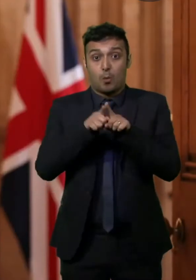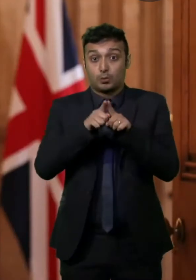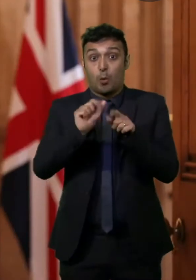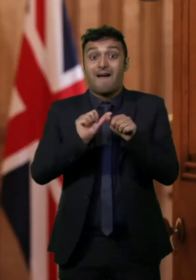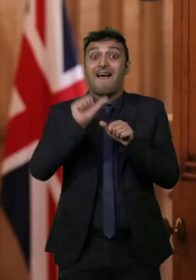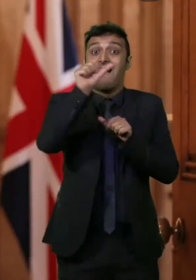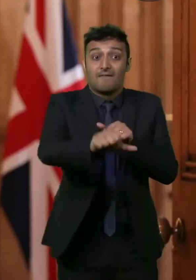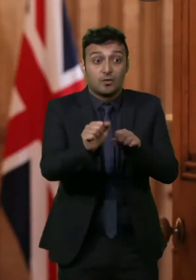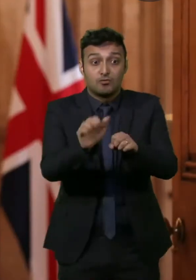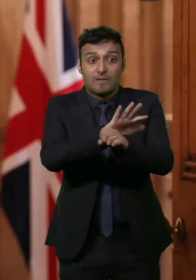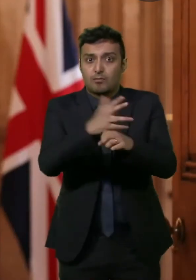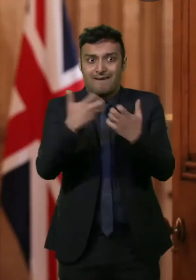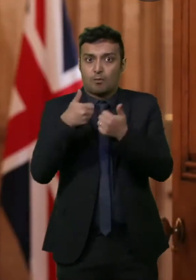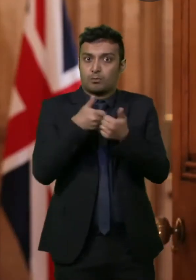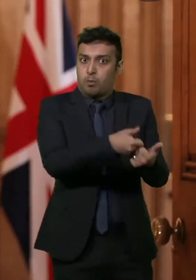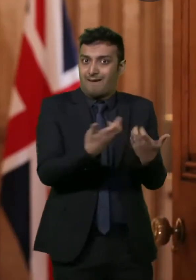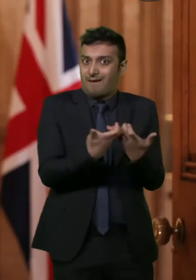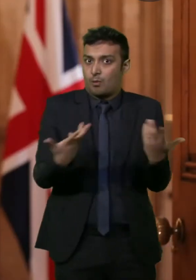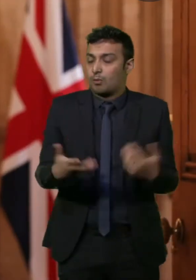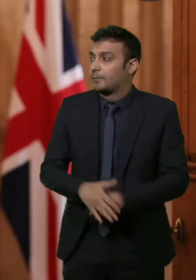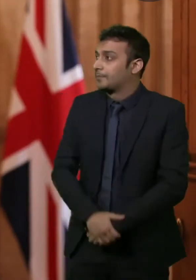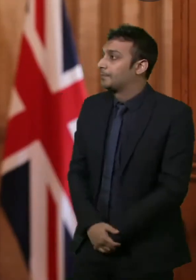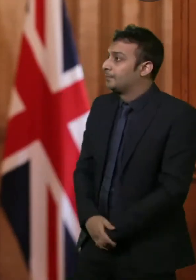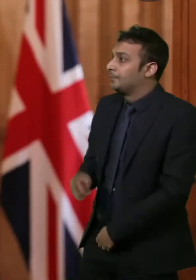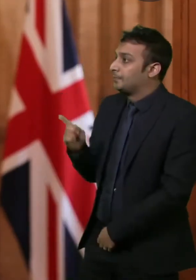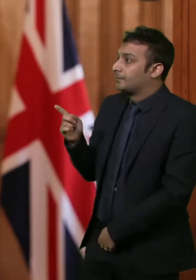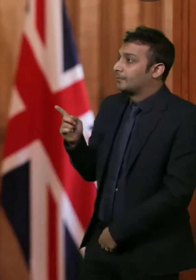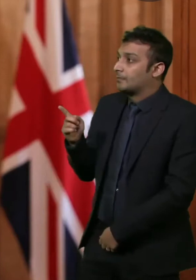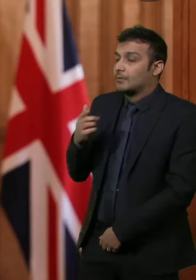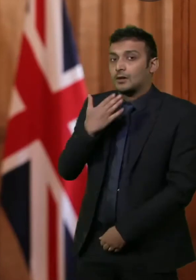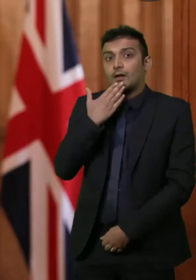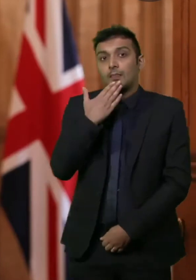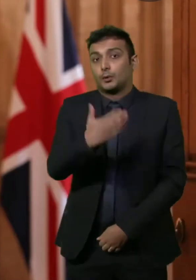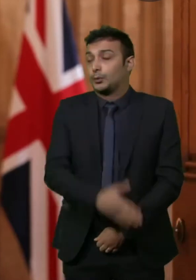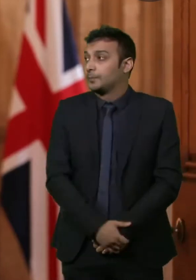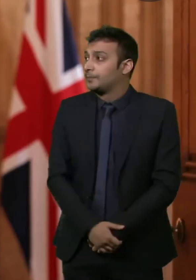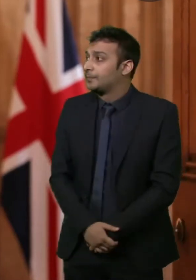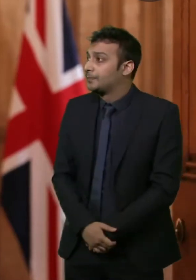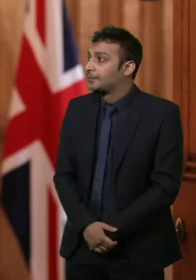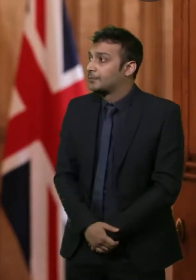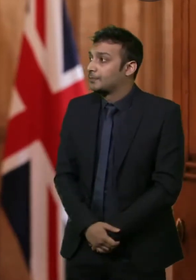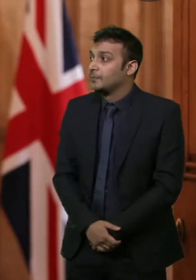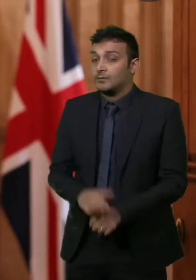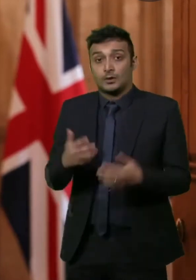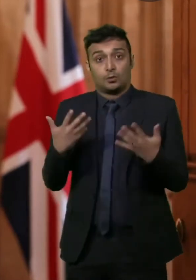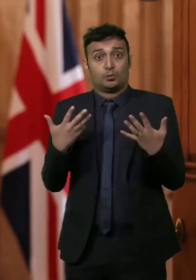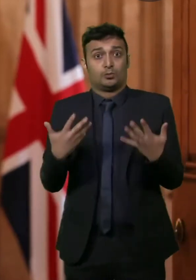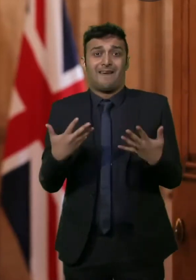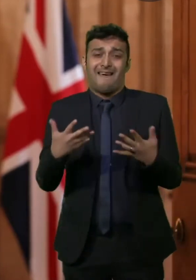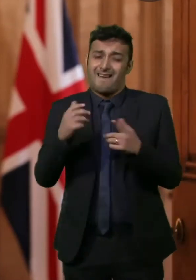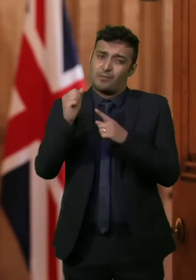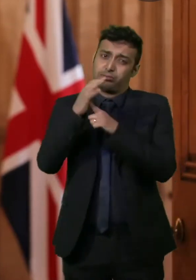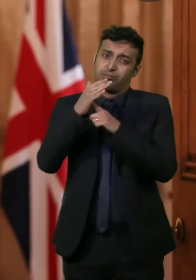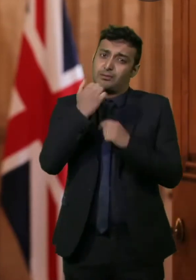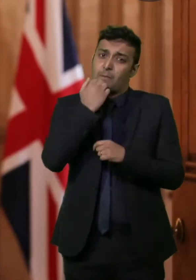Arjun, thank you very much. The most important thing that we're able to do today is to get young people back into school. Obviously, for all those